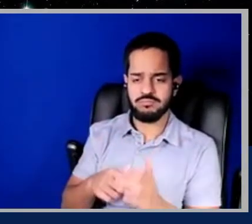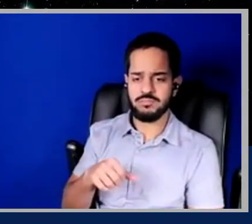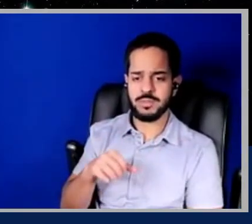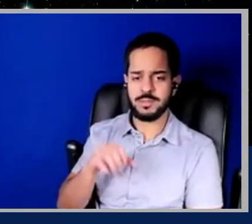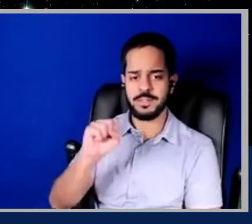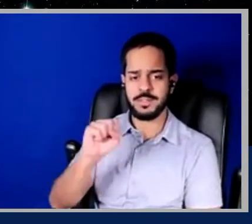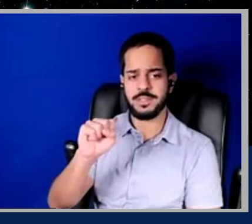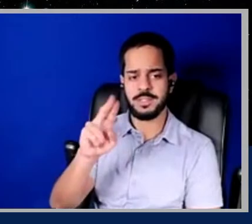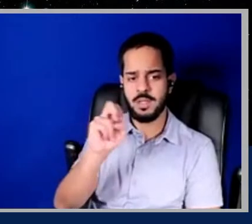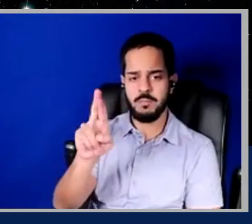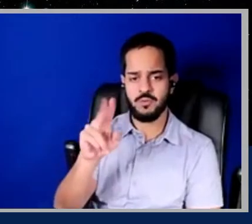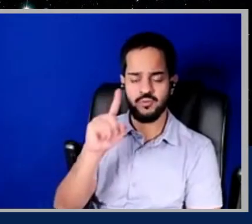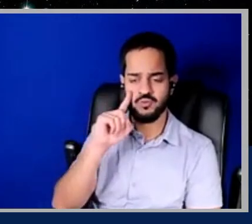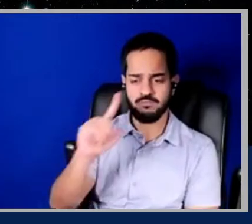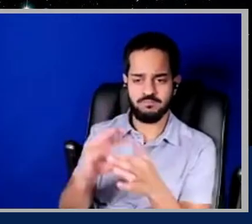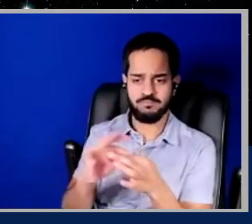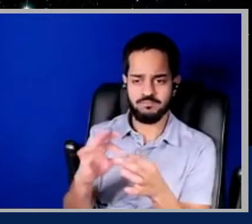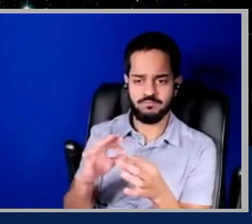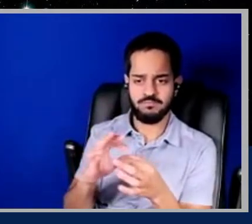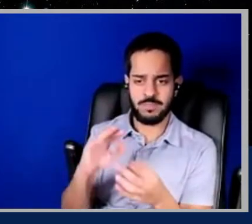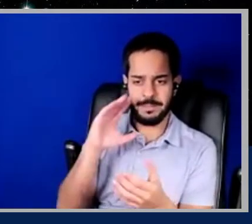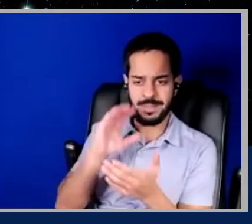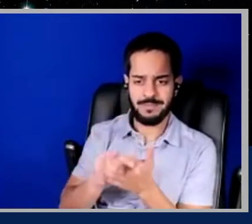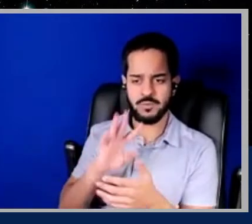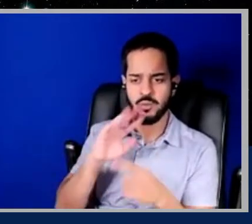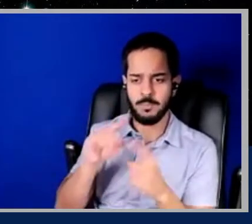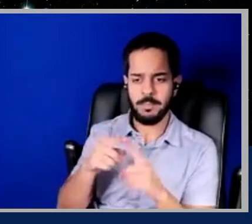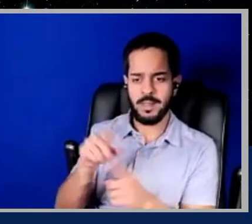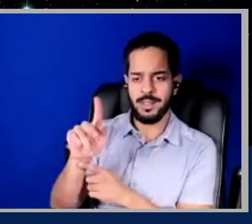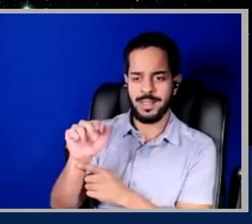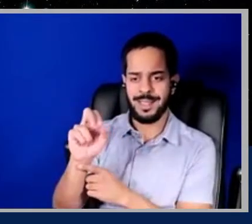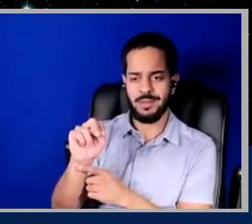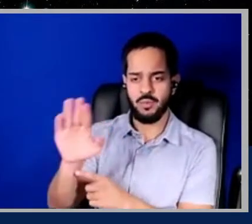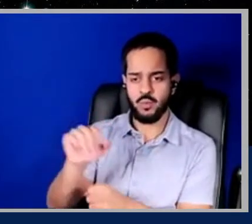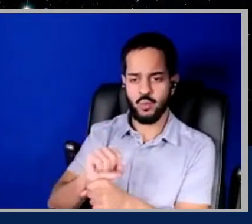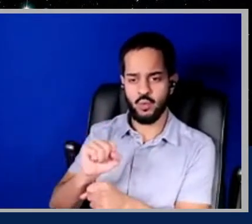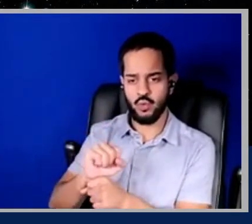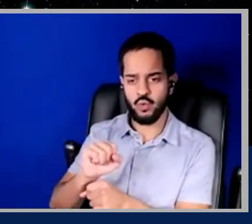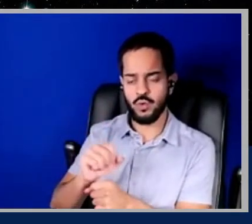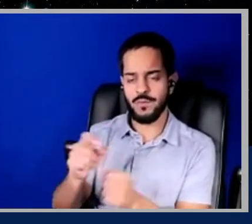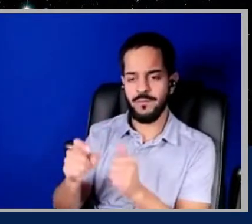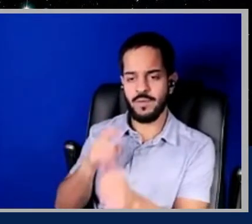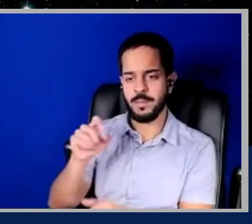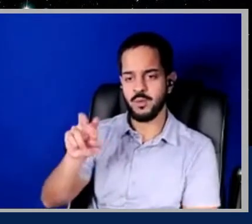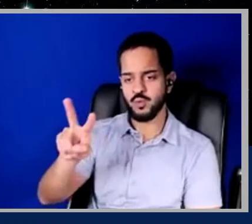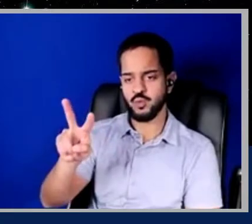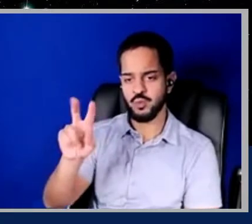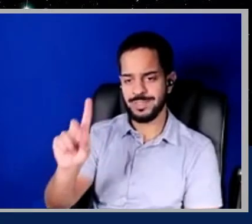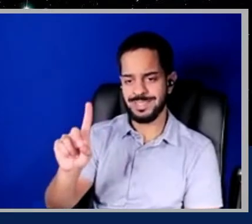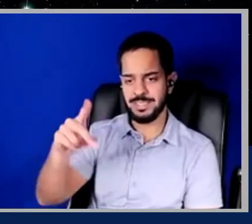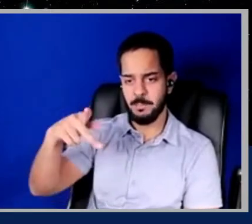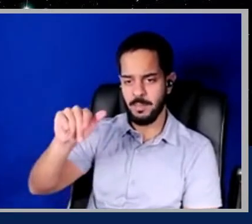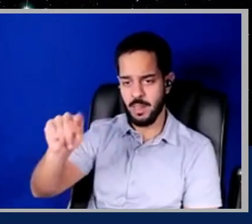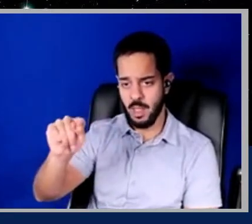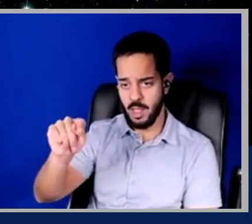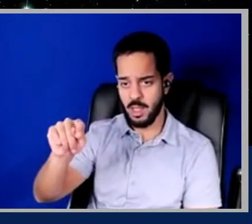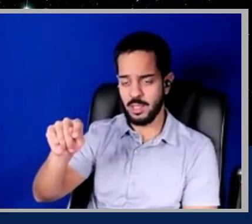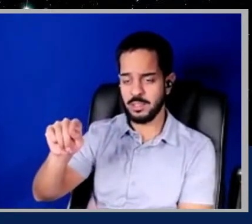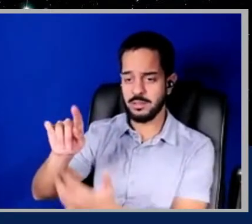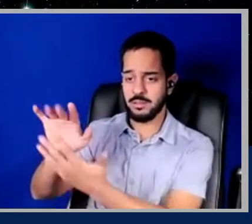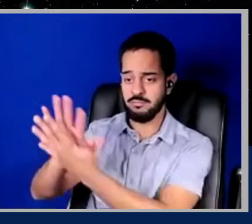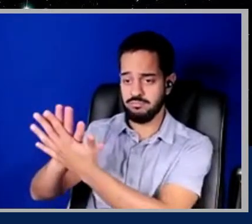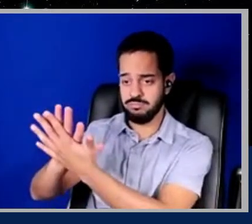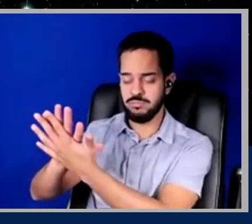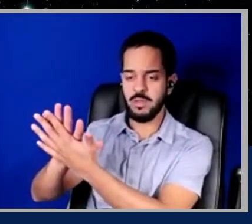about, I think you were talking about Karen's work rendering two-dimensional plots, like almost making a plot in Braille, kind